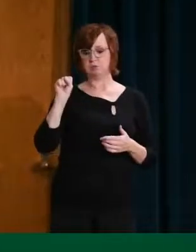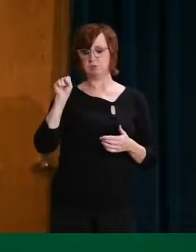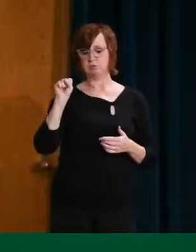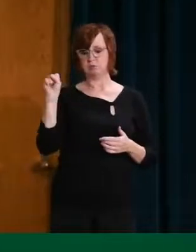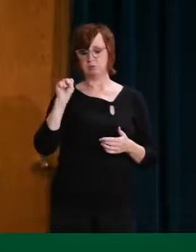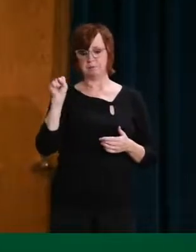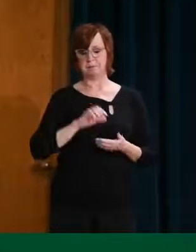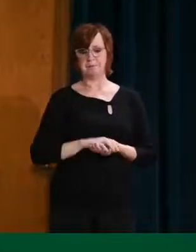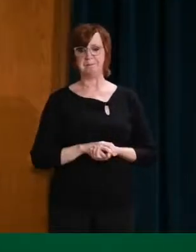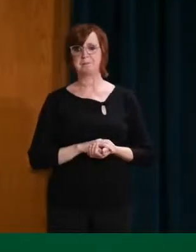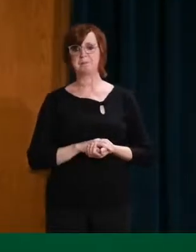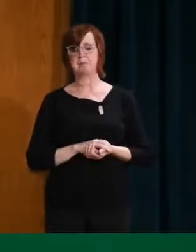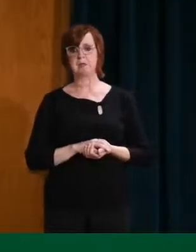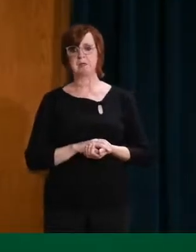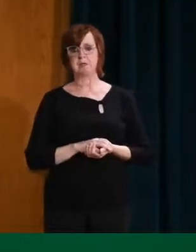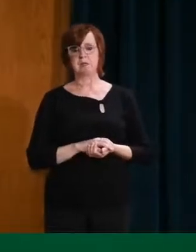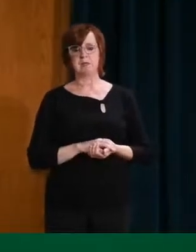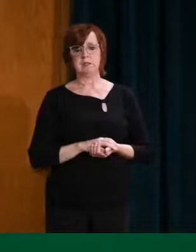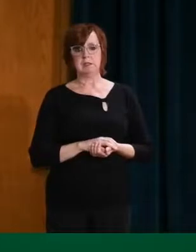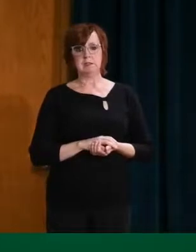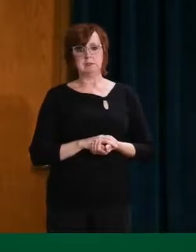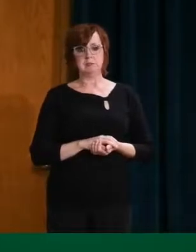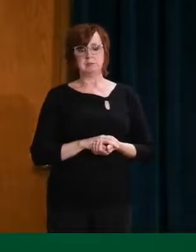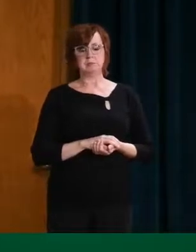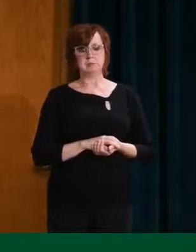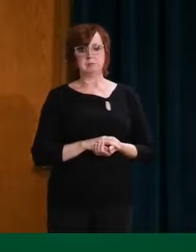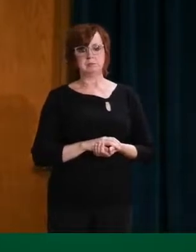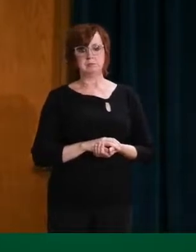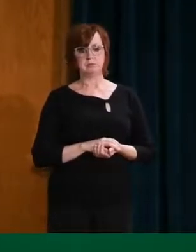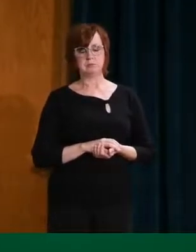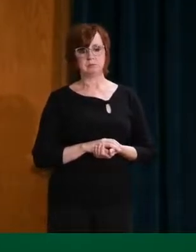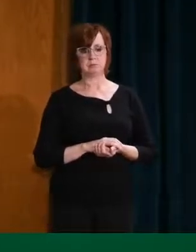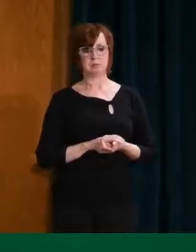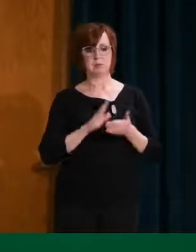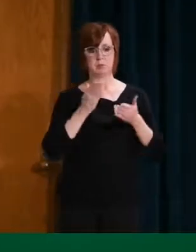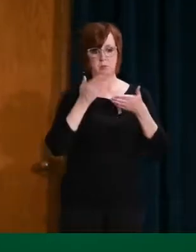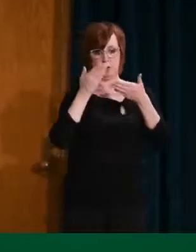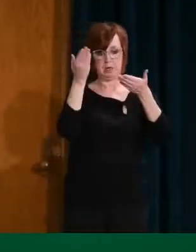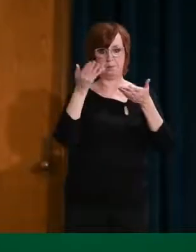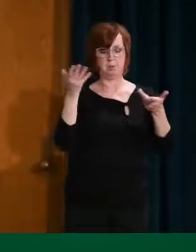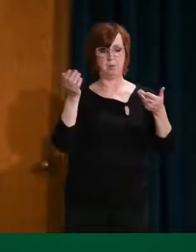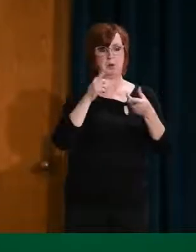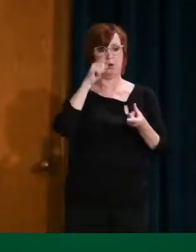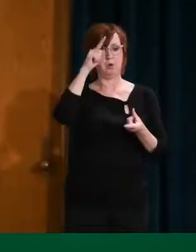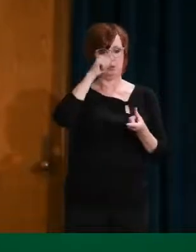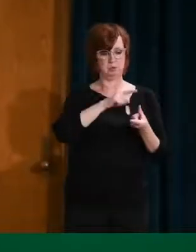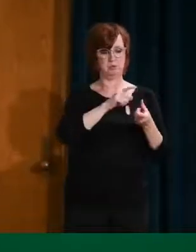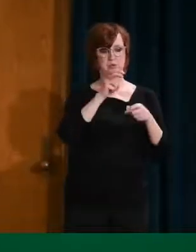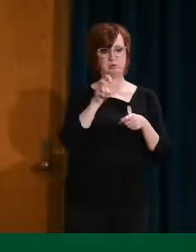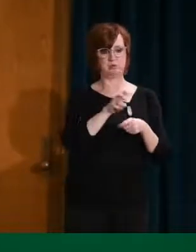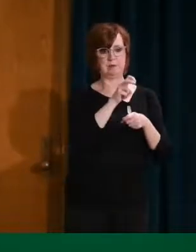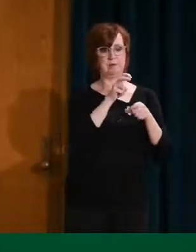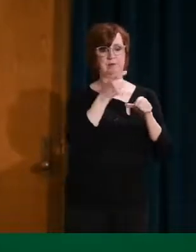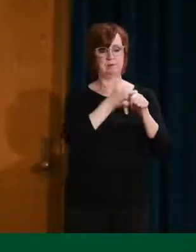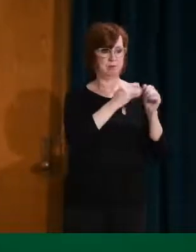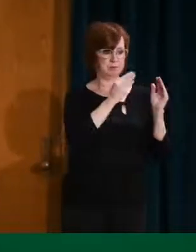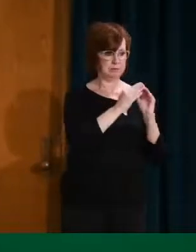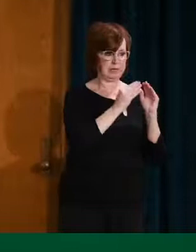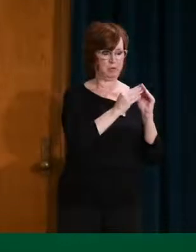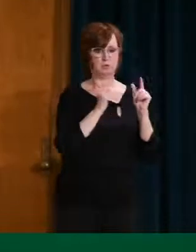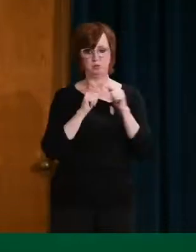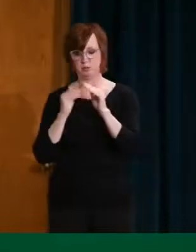we do recommend minimize unnecessary travel in between communities. And so I think that is the guidance right